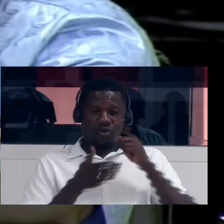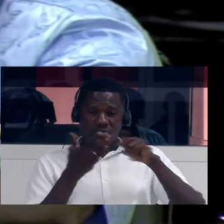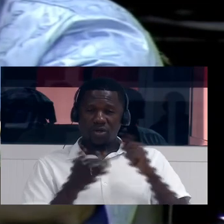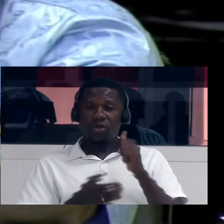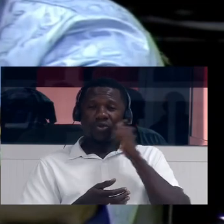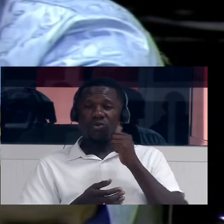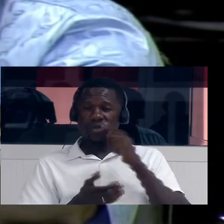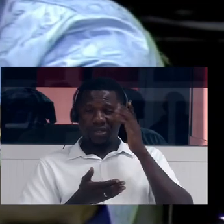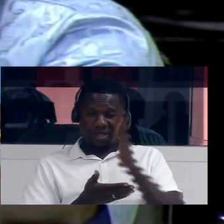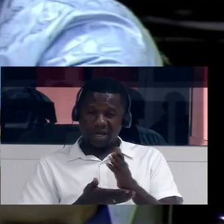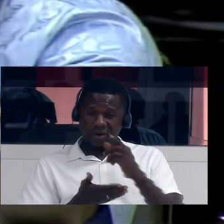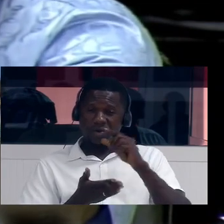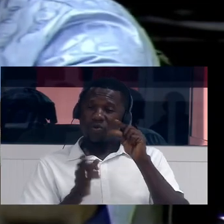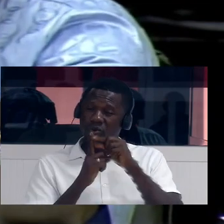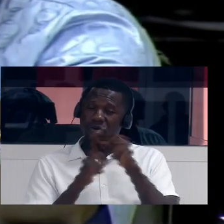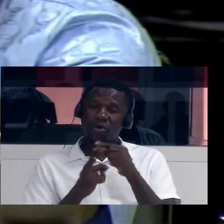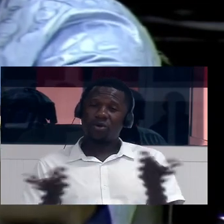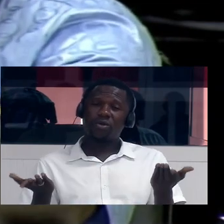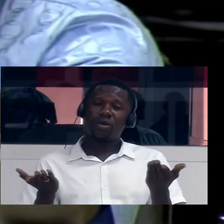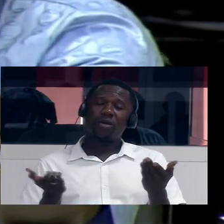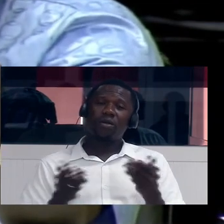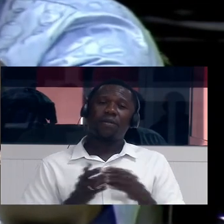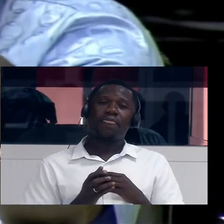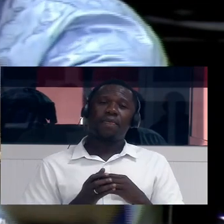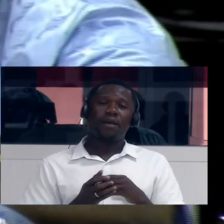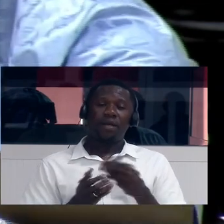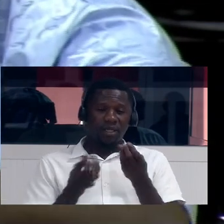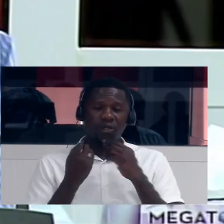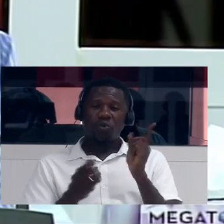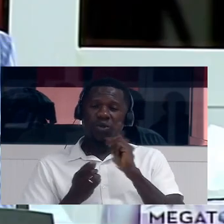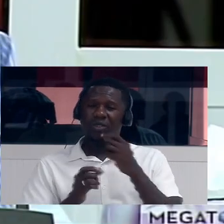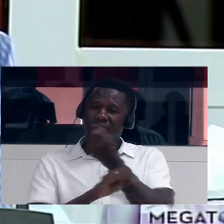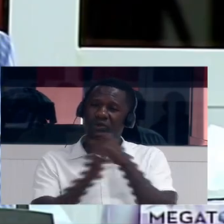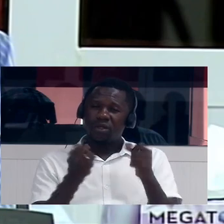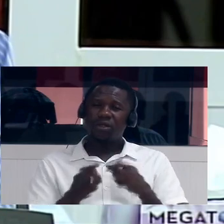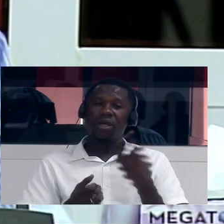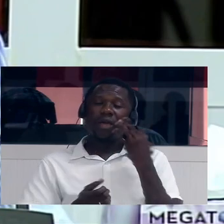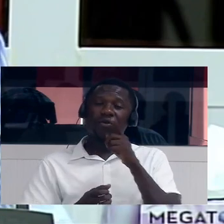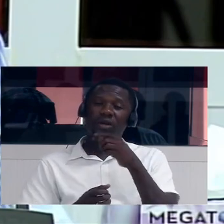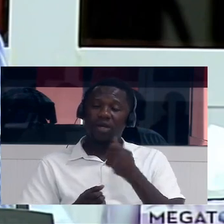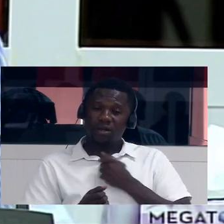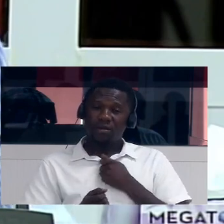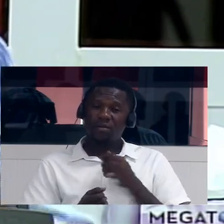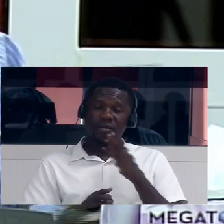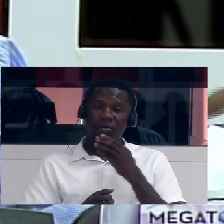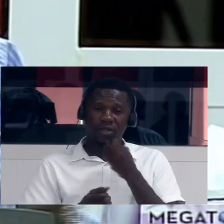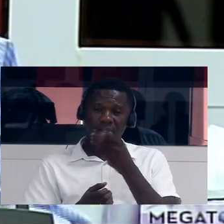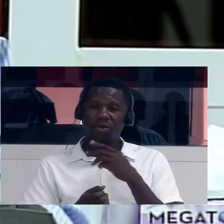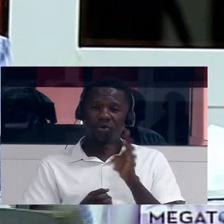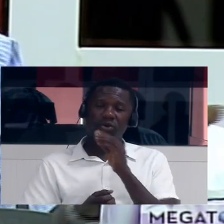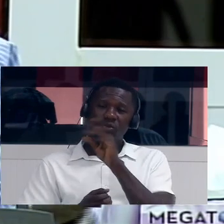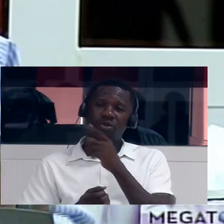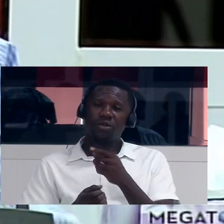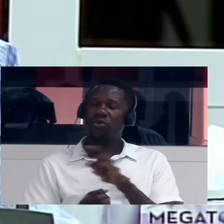word. It's not a question of being afraid. Use the right word. Because tell us what was the circumstance. If you are afraid, maybe you will say that they are going to do this. No,